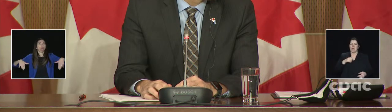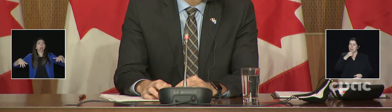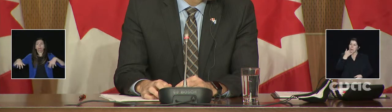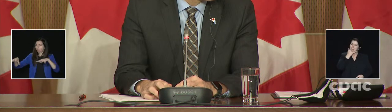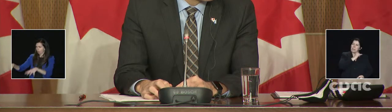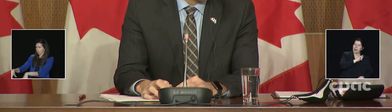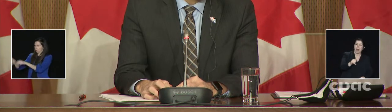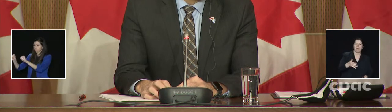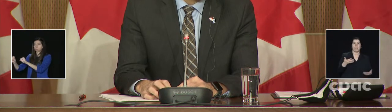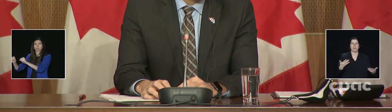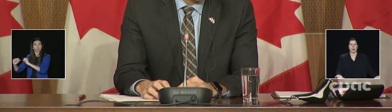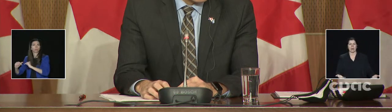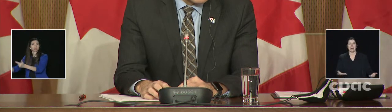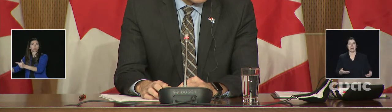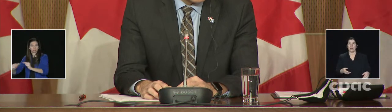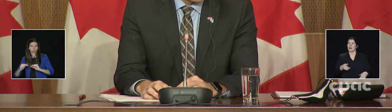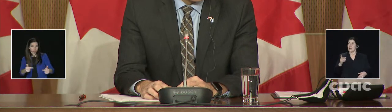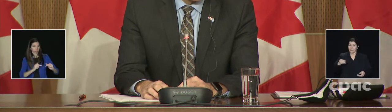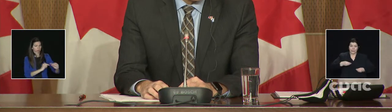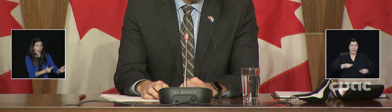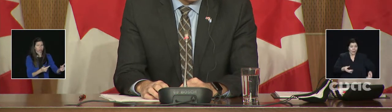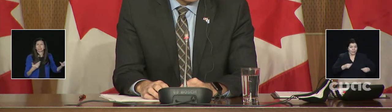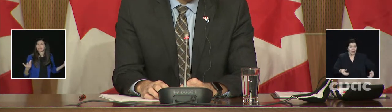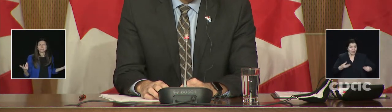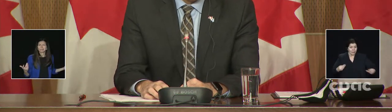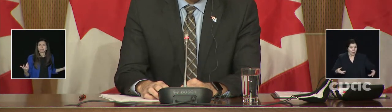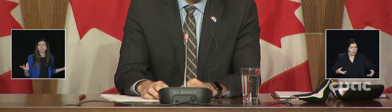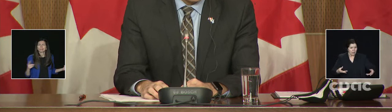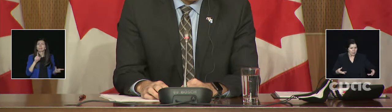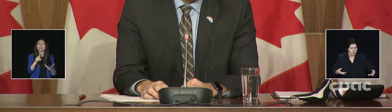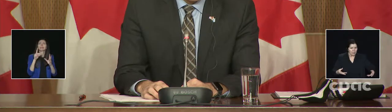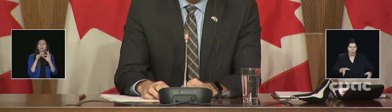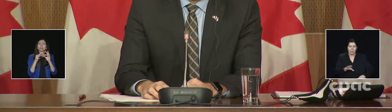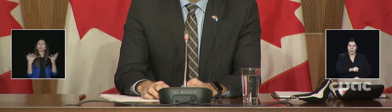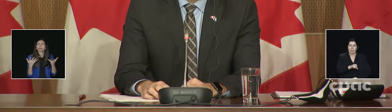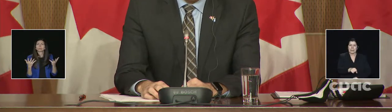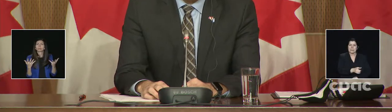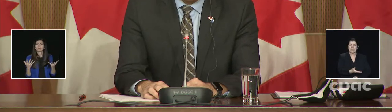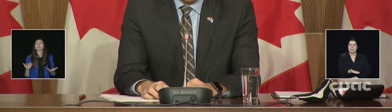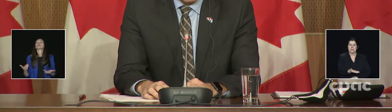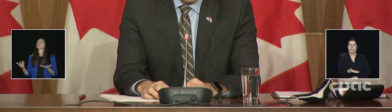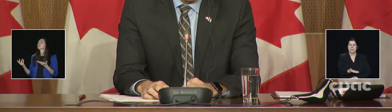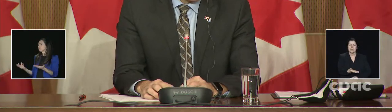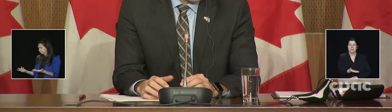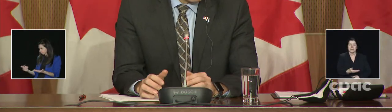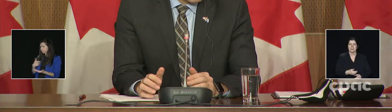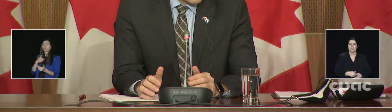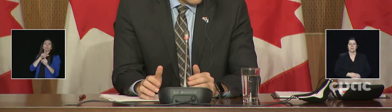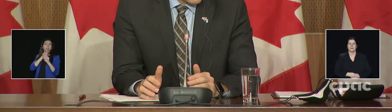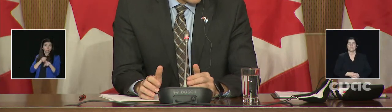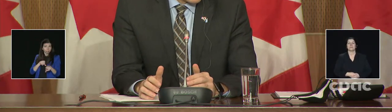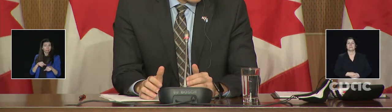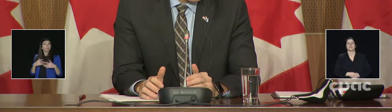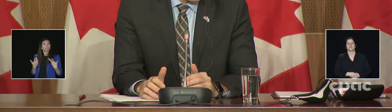more widely? Because they, as I said earlier, they have had to focus